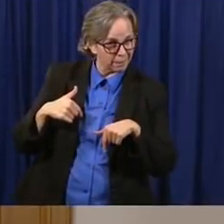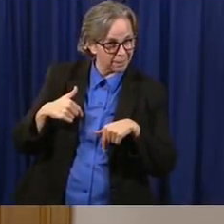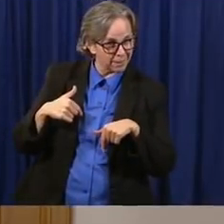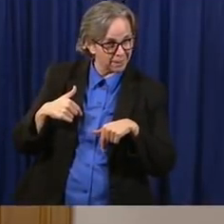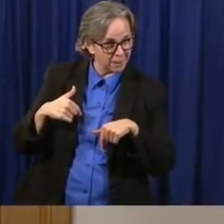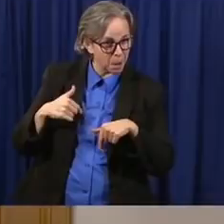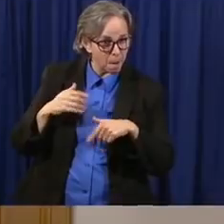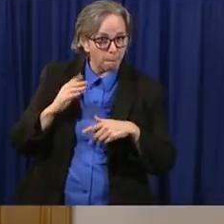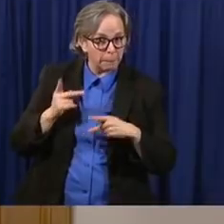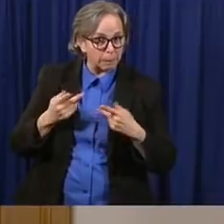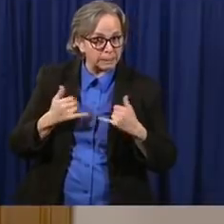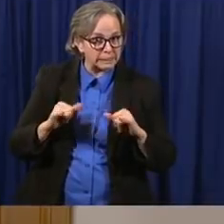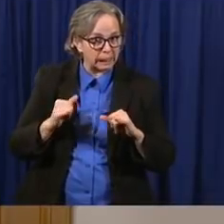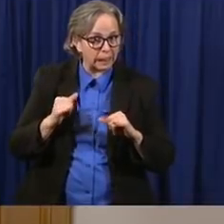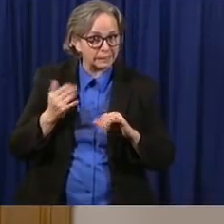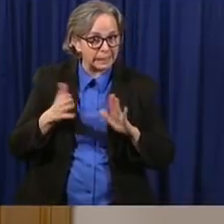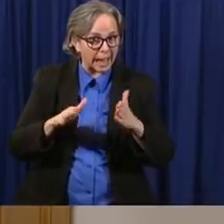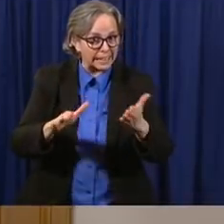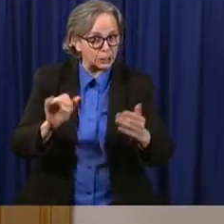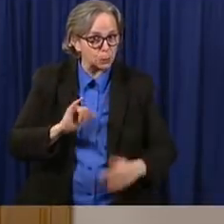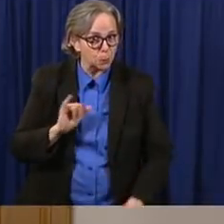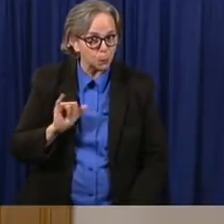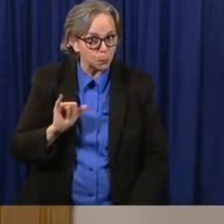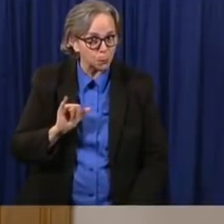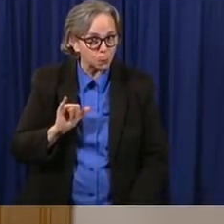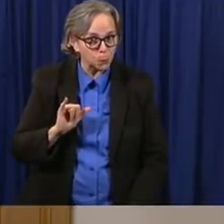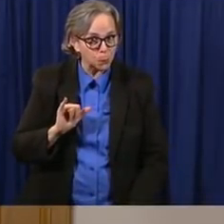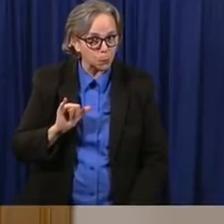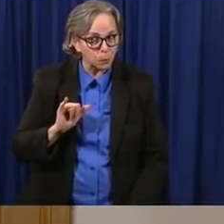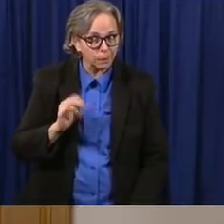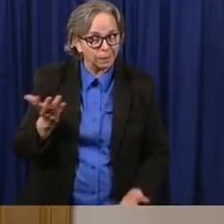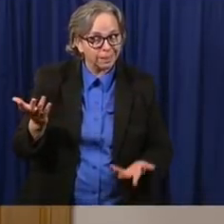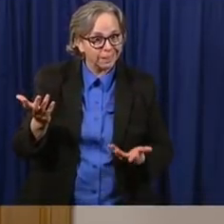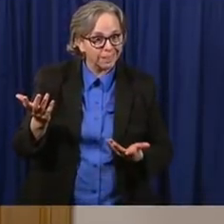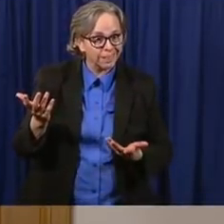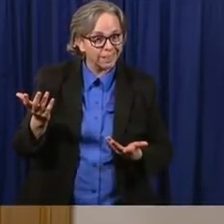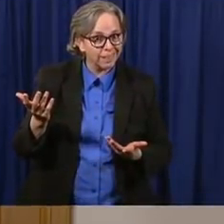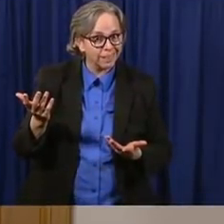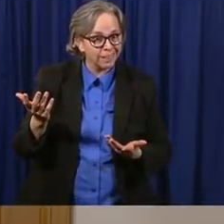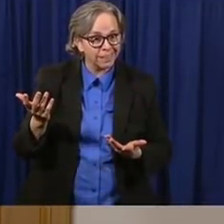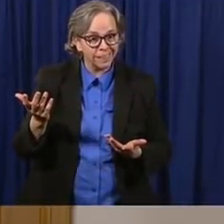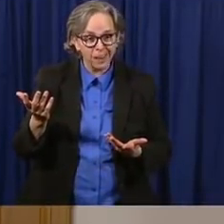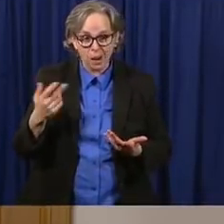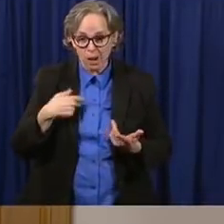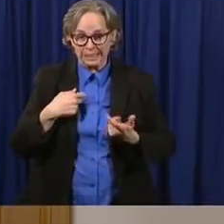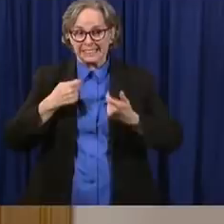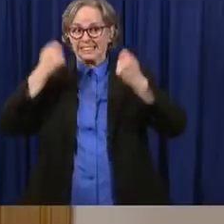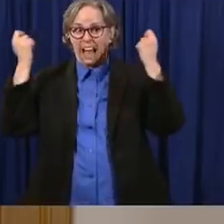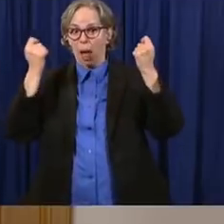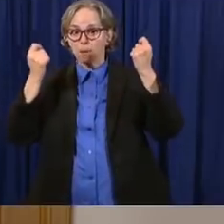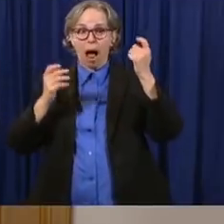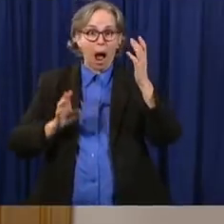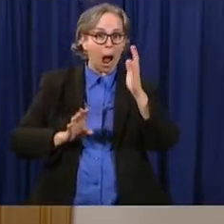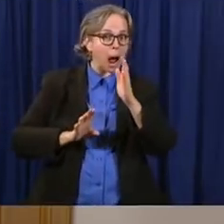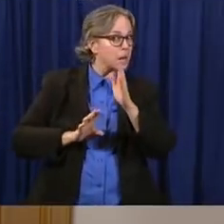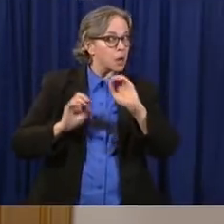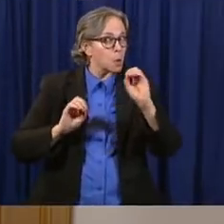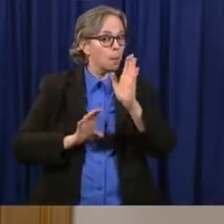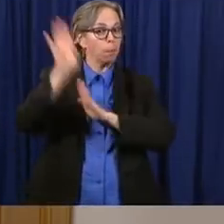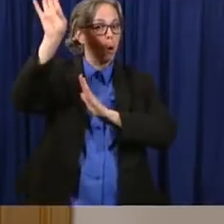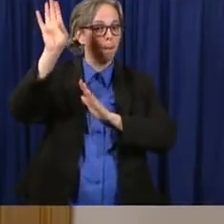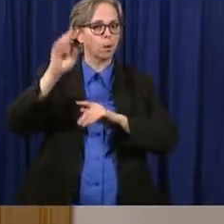dying right now in Ohio, and we celebrate the fact that we're not going up like a rocket, but we have to mourn the fact